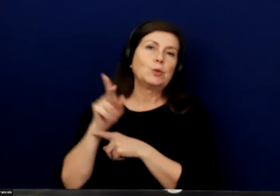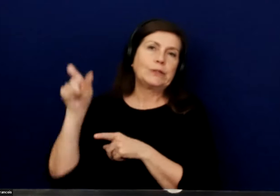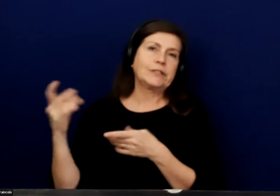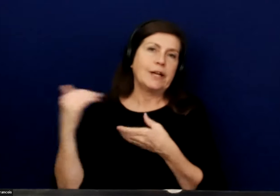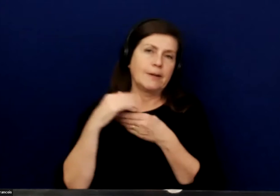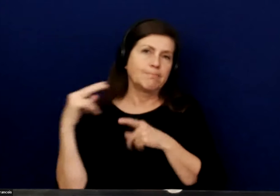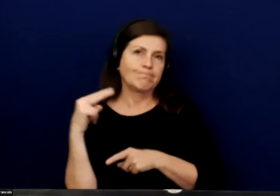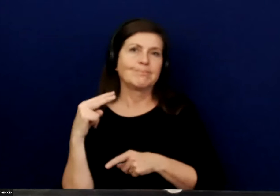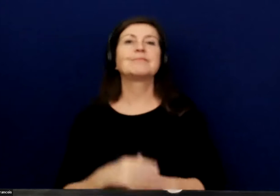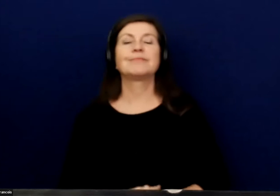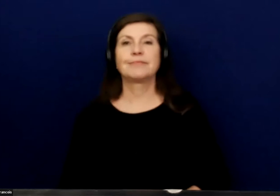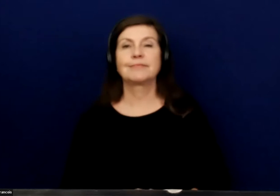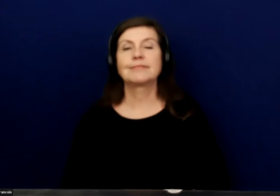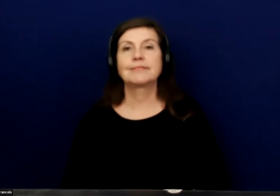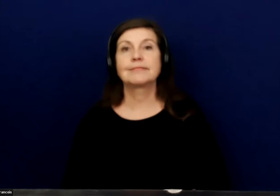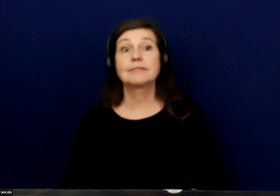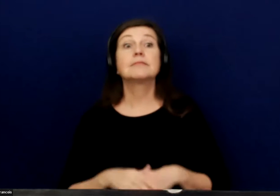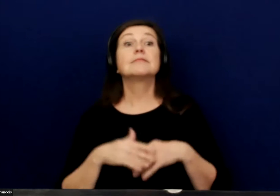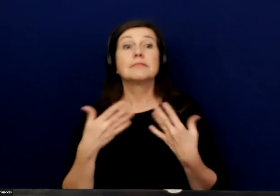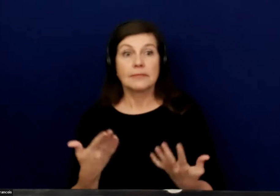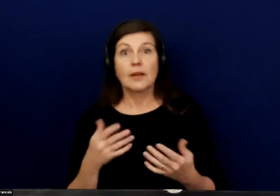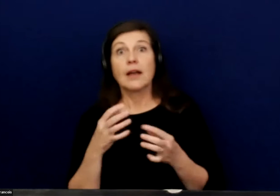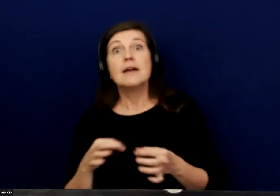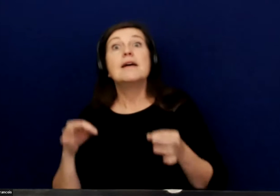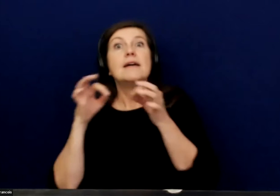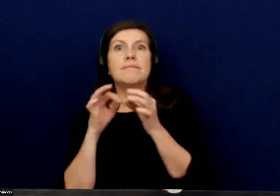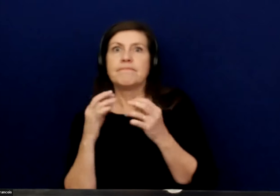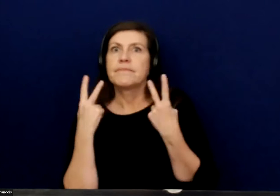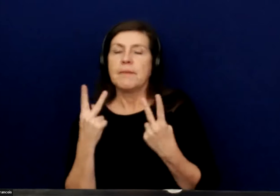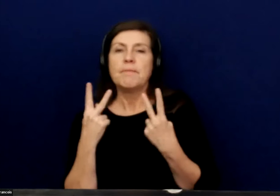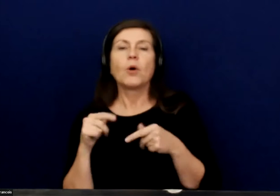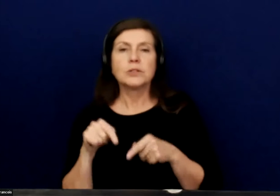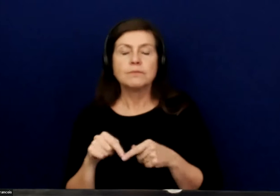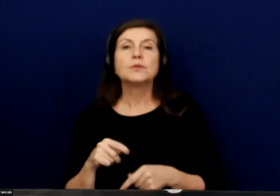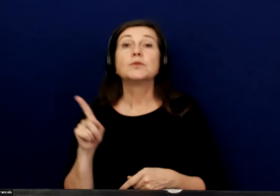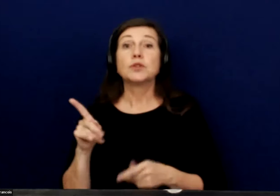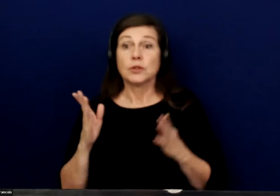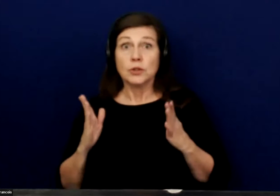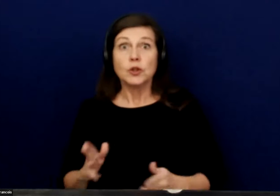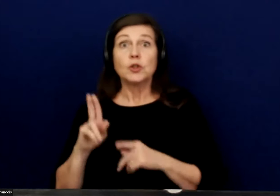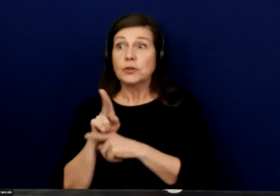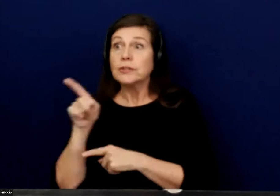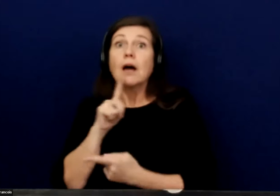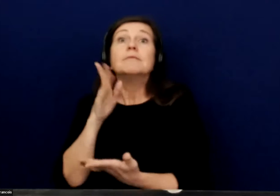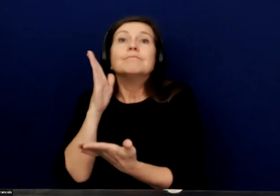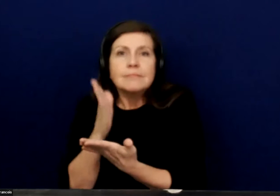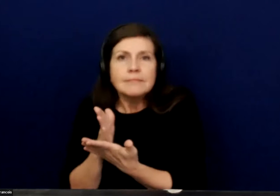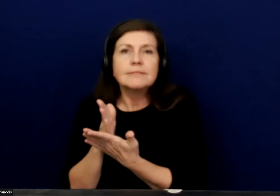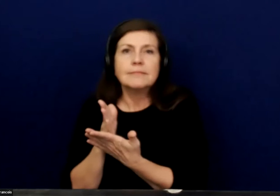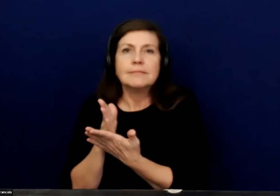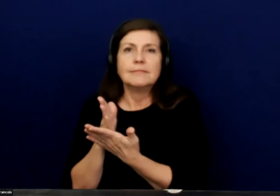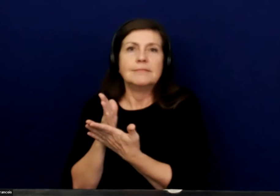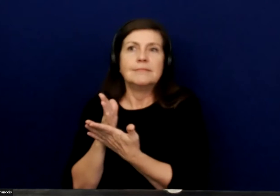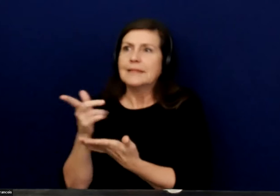about when doing improvements, that it's really based on actual user needs. So the good examples we found or